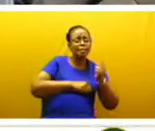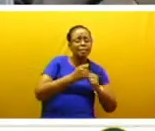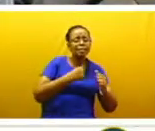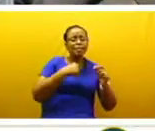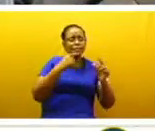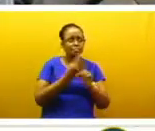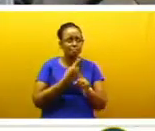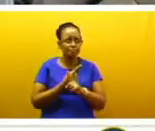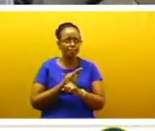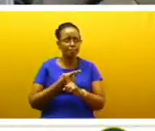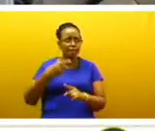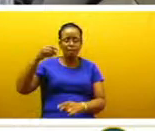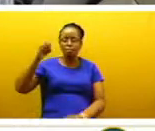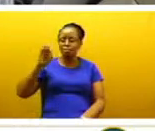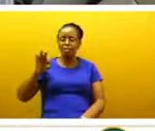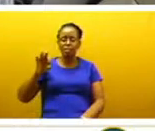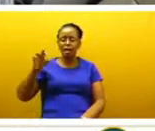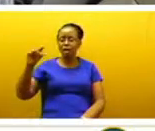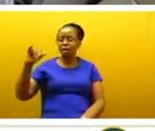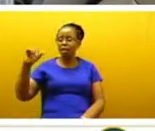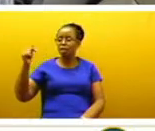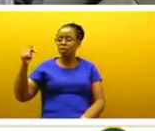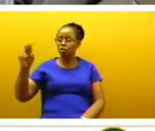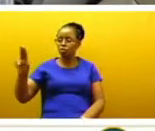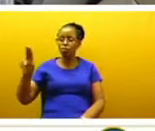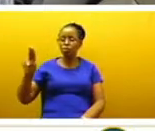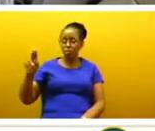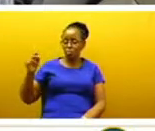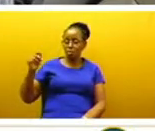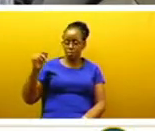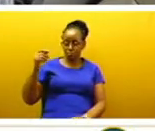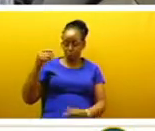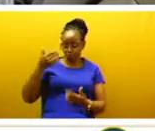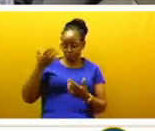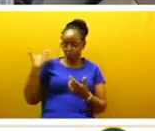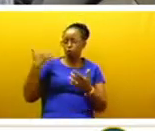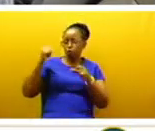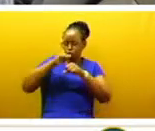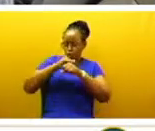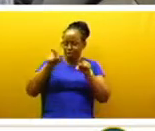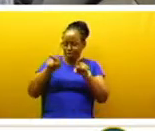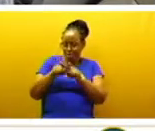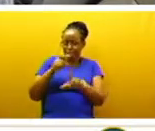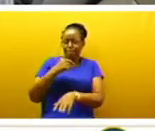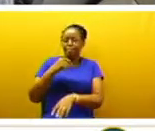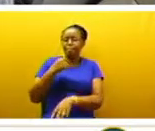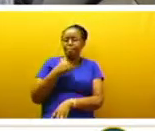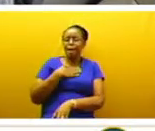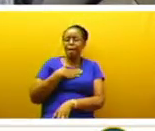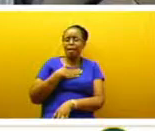whom I know, having attended the same school as I